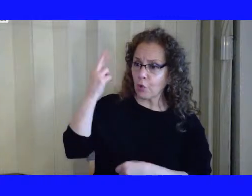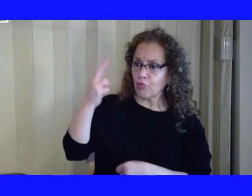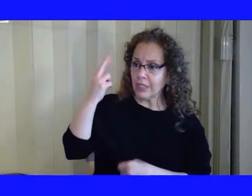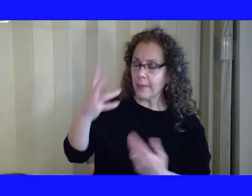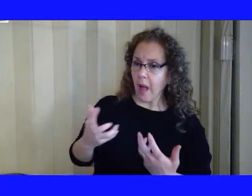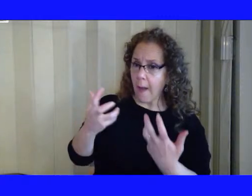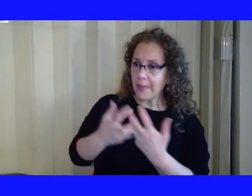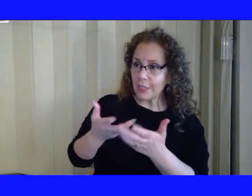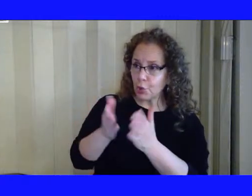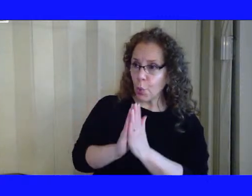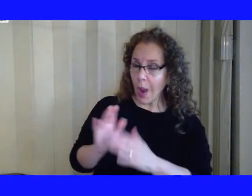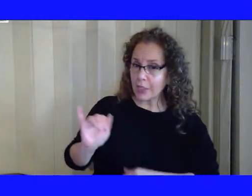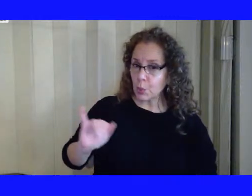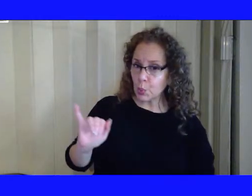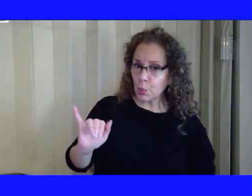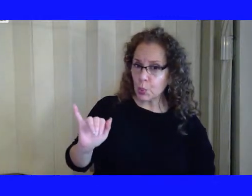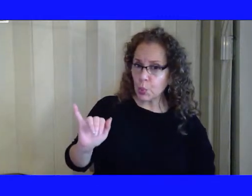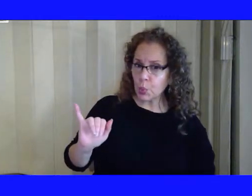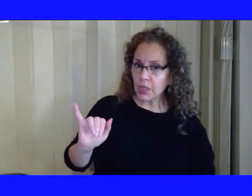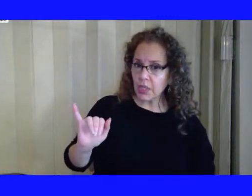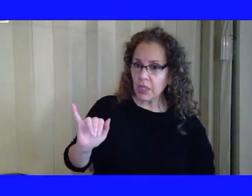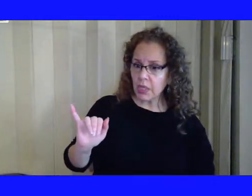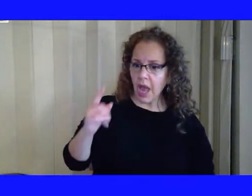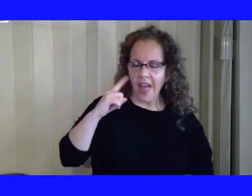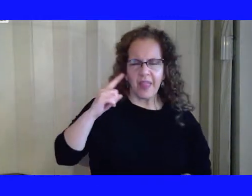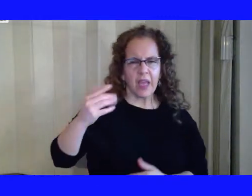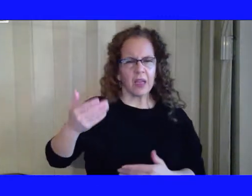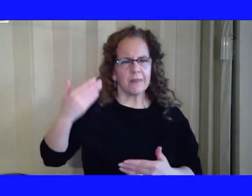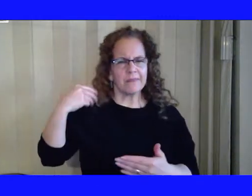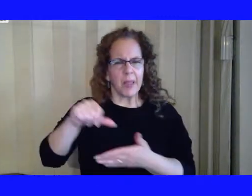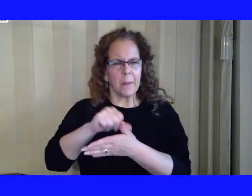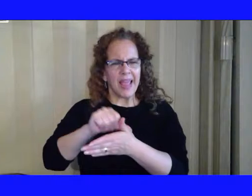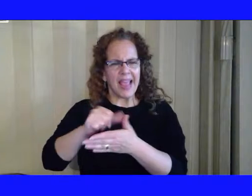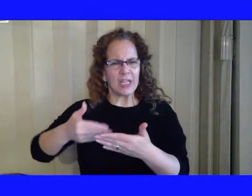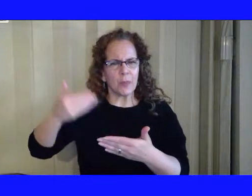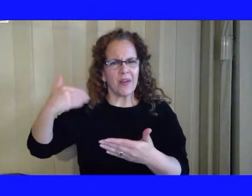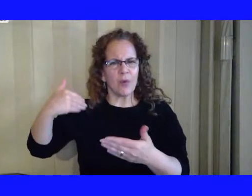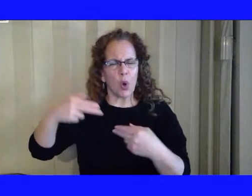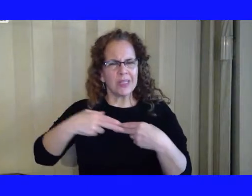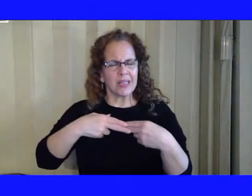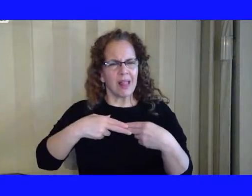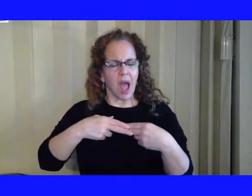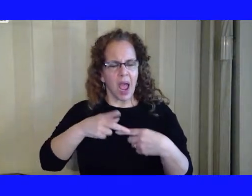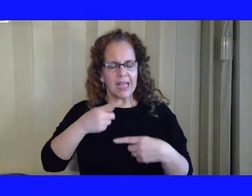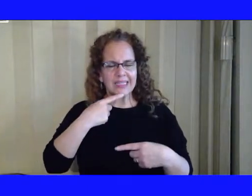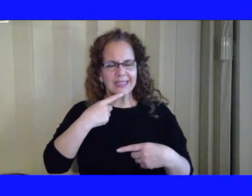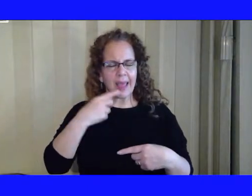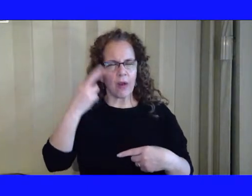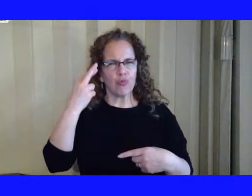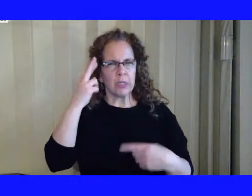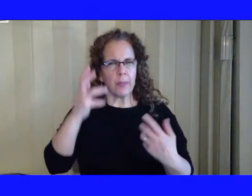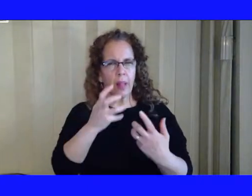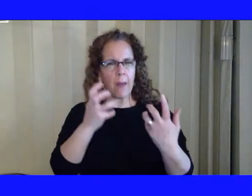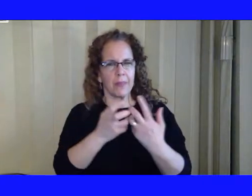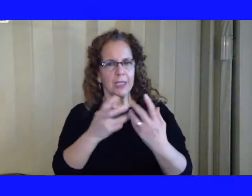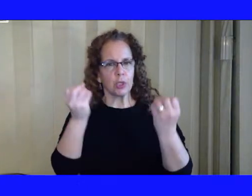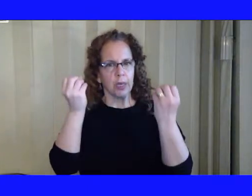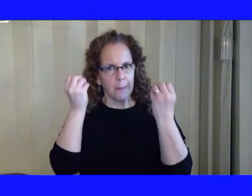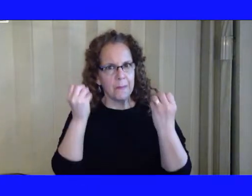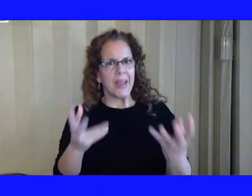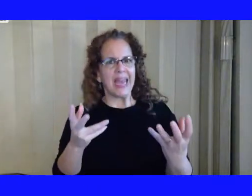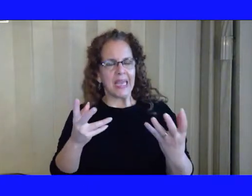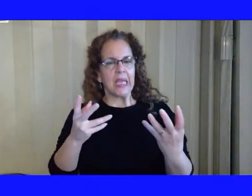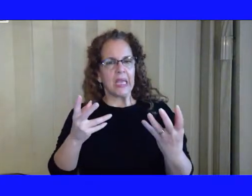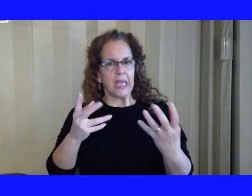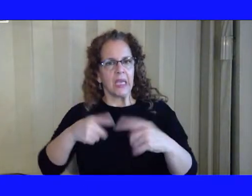delays an accommodation request is scheduling with the department in order to have a conversation regarding